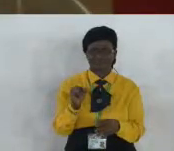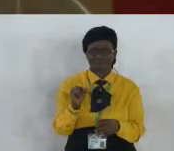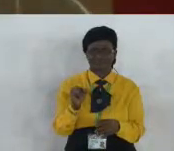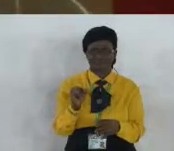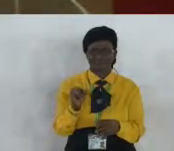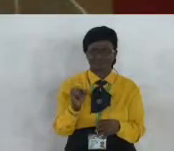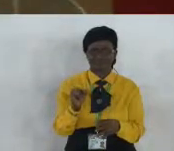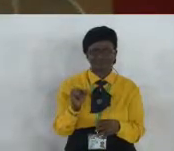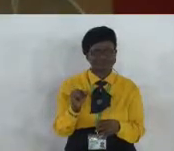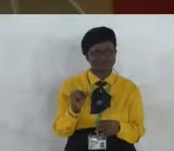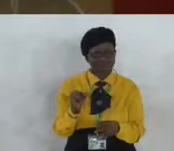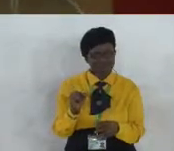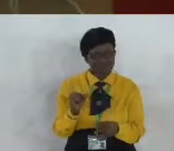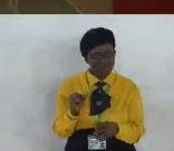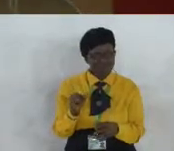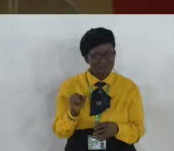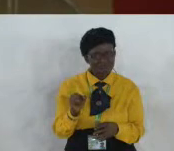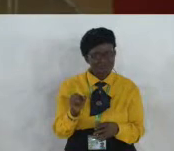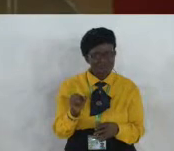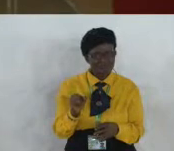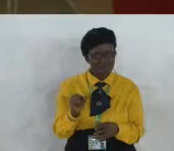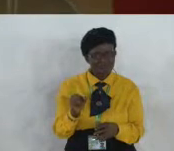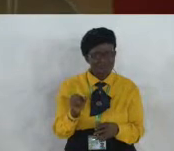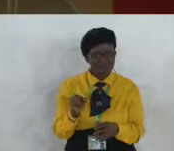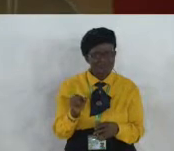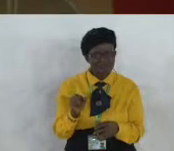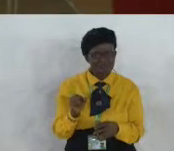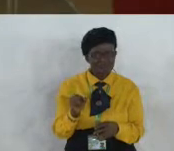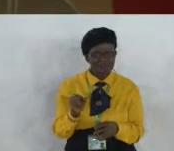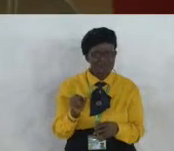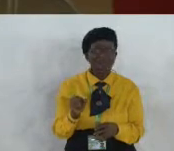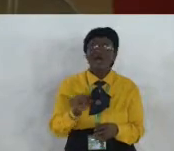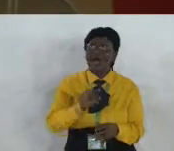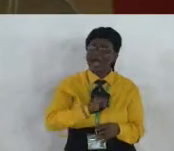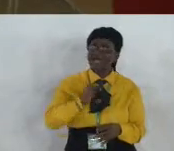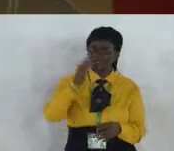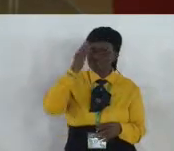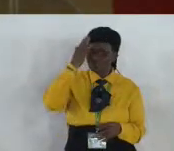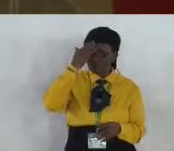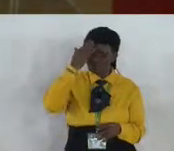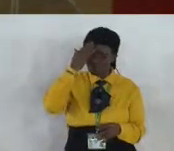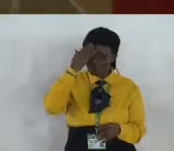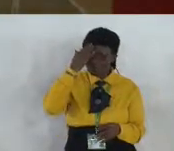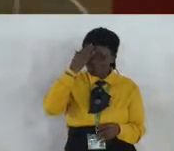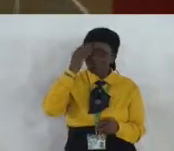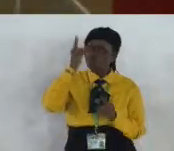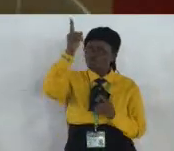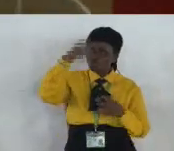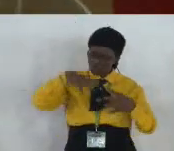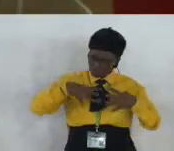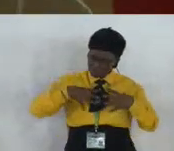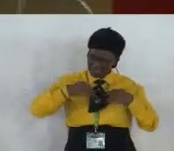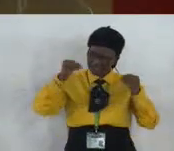The one that used to be sent to heal. I know you. You are the Word.